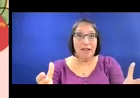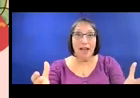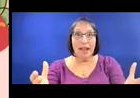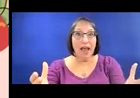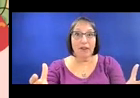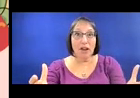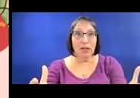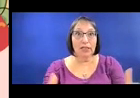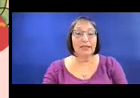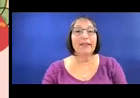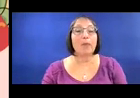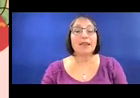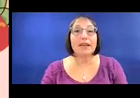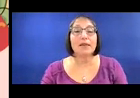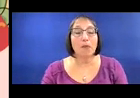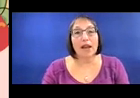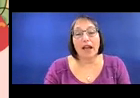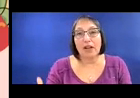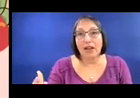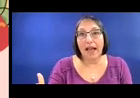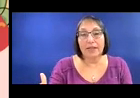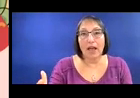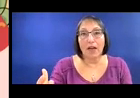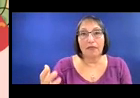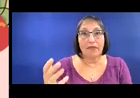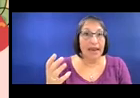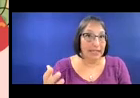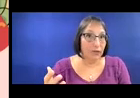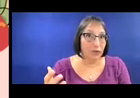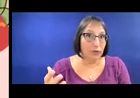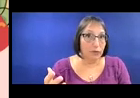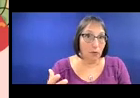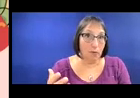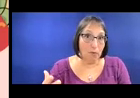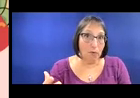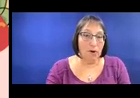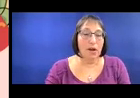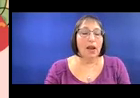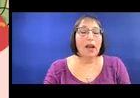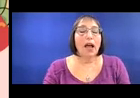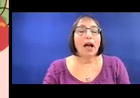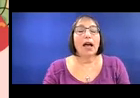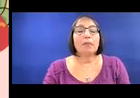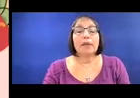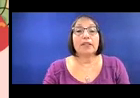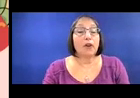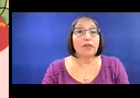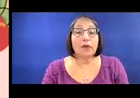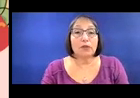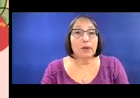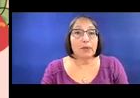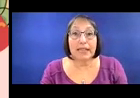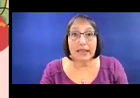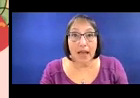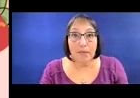have an airbook. Yeah, that wasn't when I have a class of 18 students or more. It's very difficult